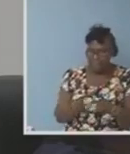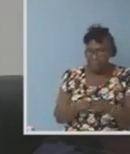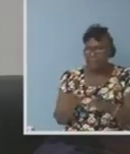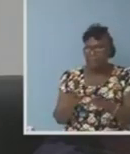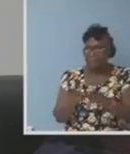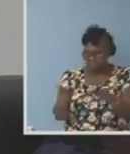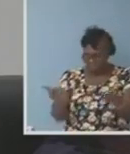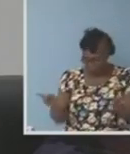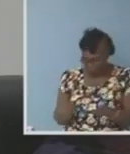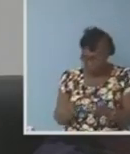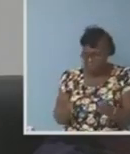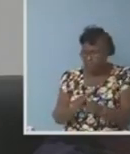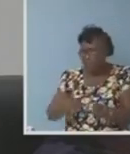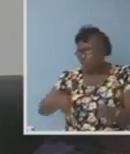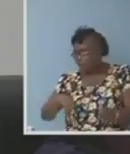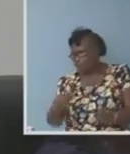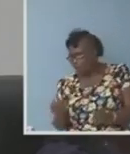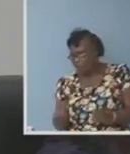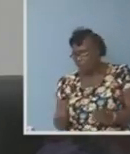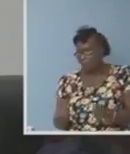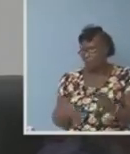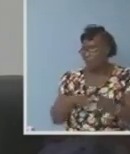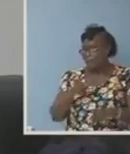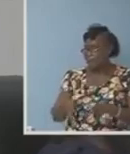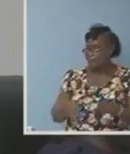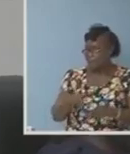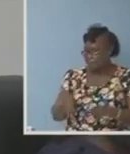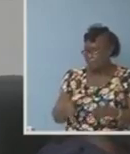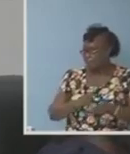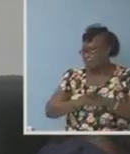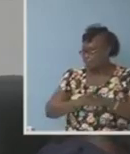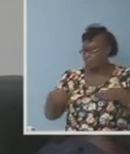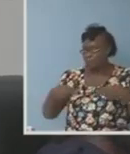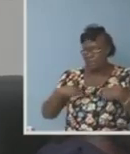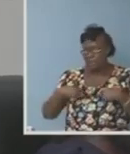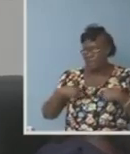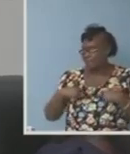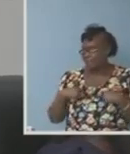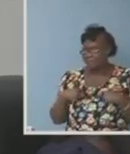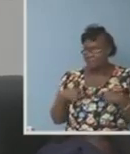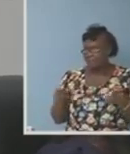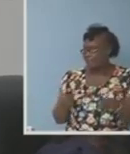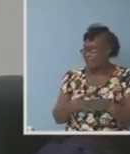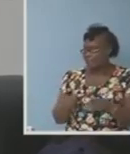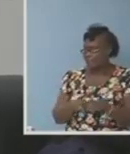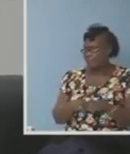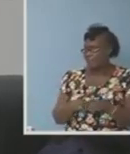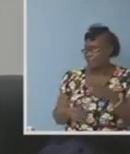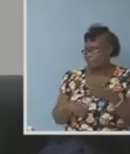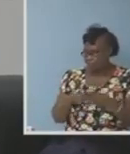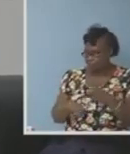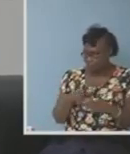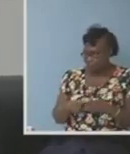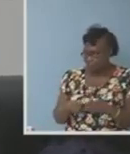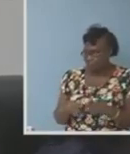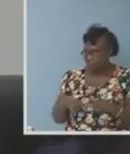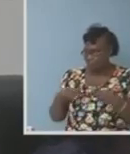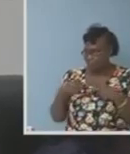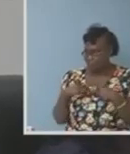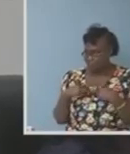space with other patients who don't have problems related to the flu. We do have adequate